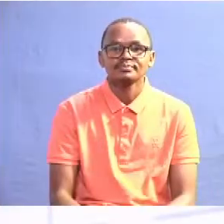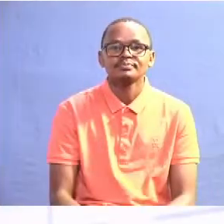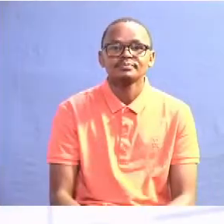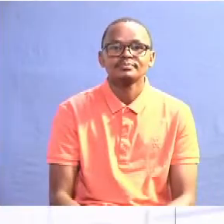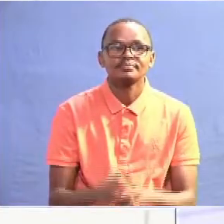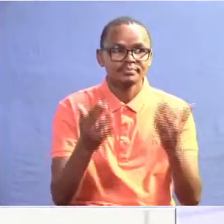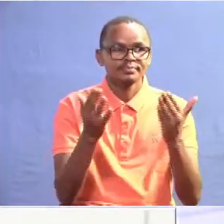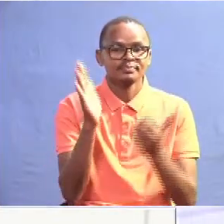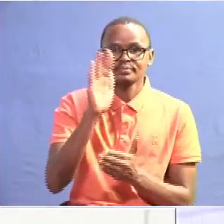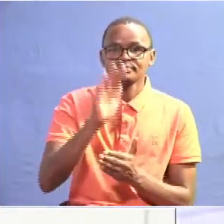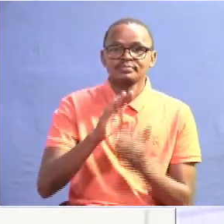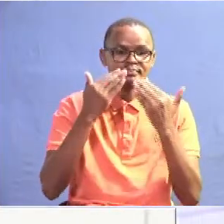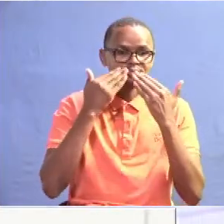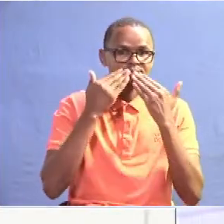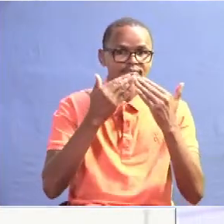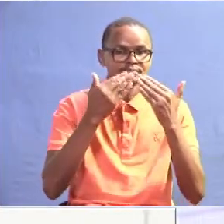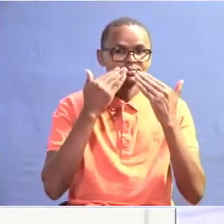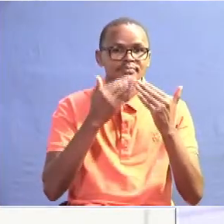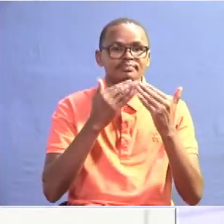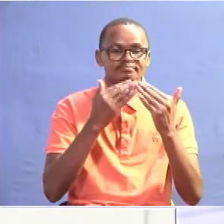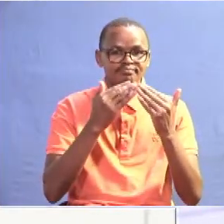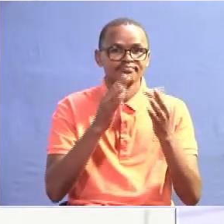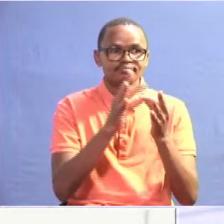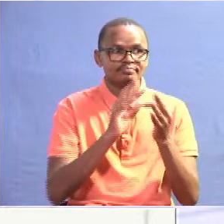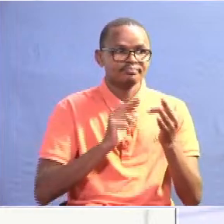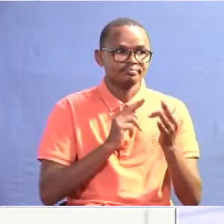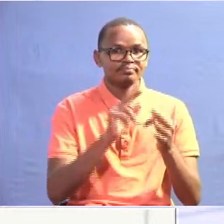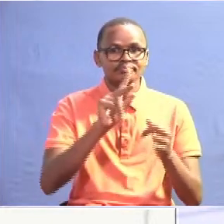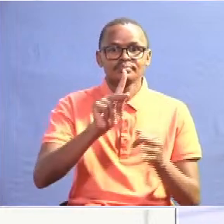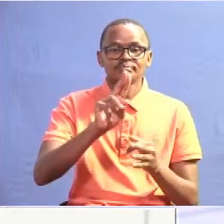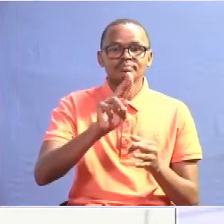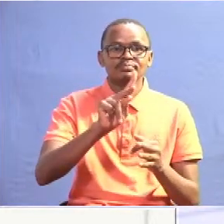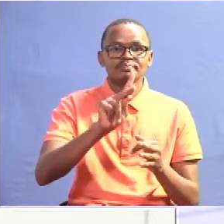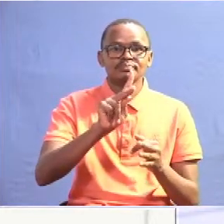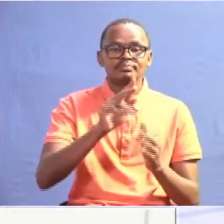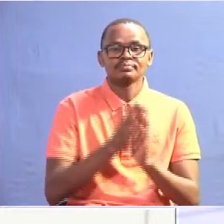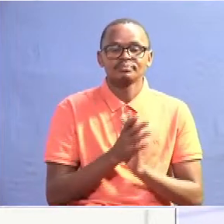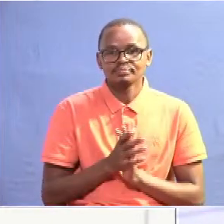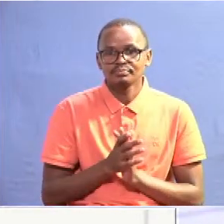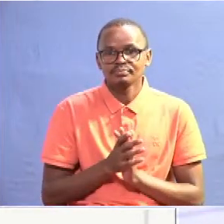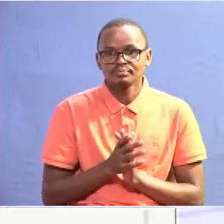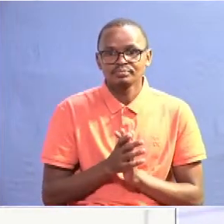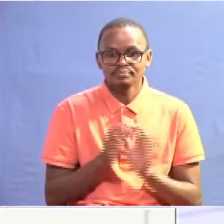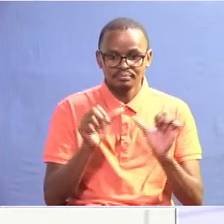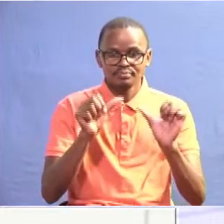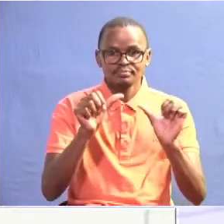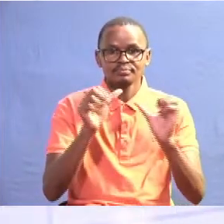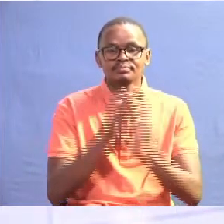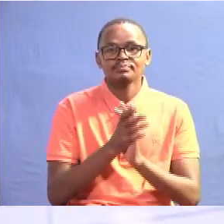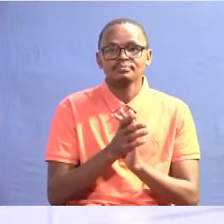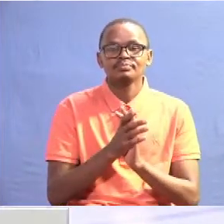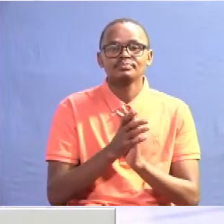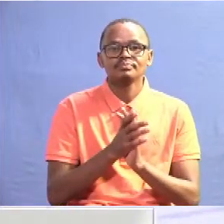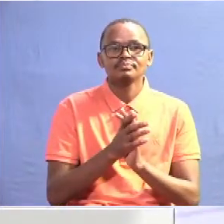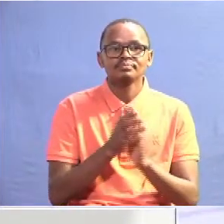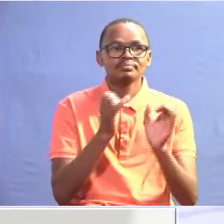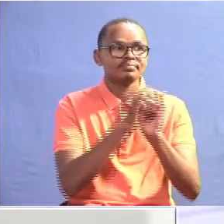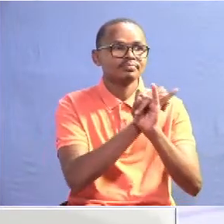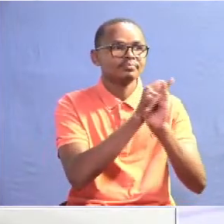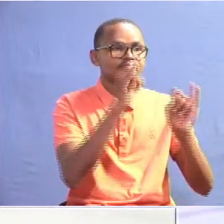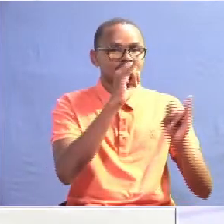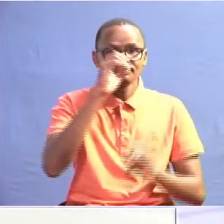Right, welcome back and thank you for keeping it KUTV State of the Nation. Now let's continue. The